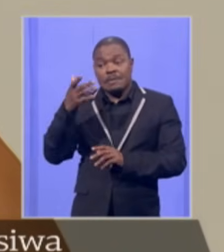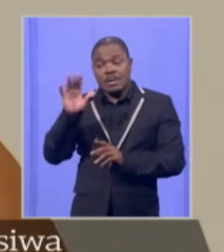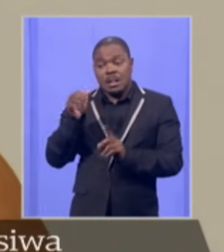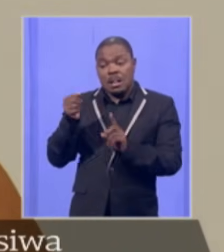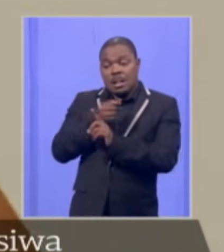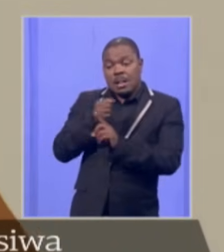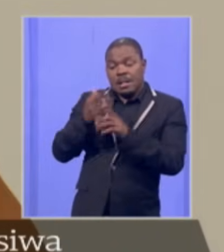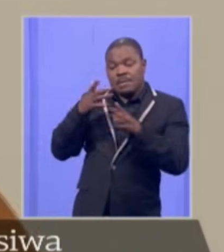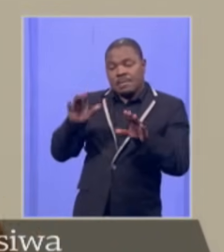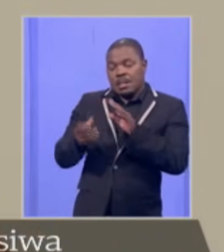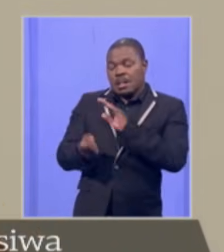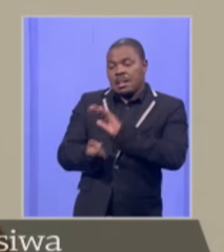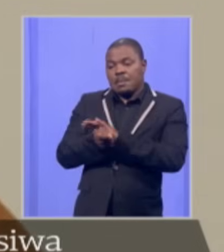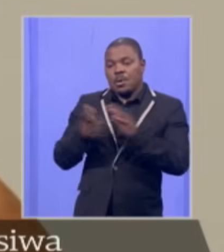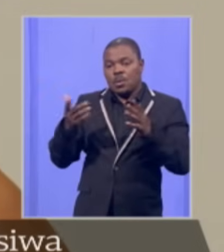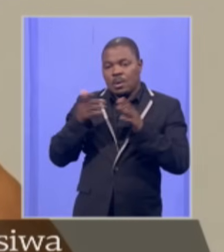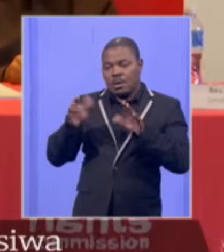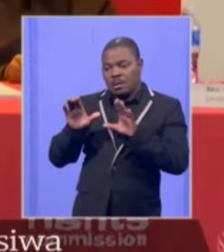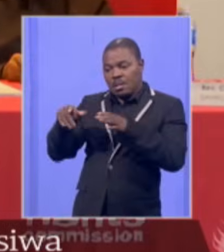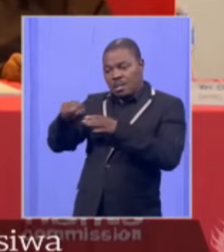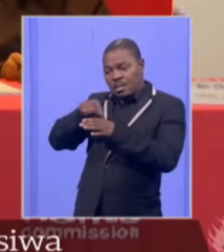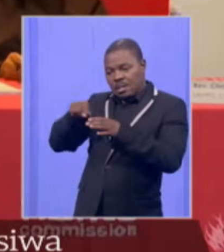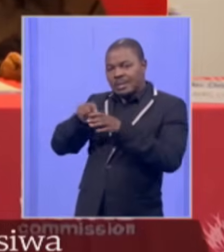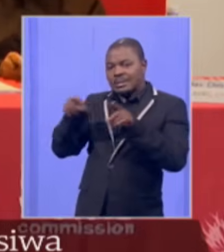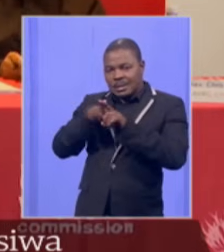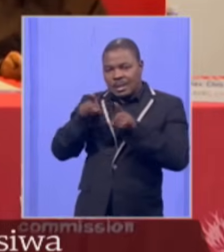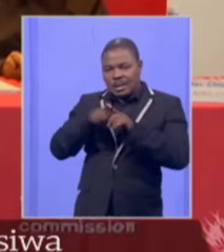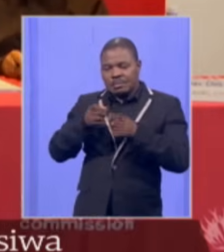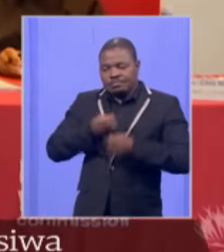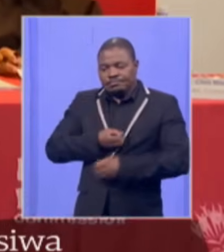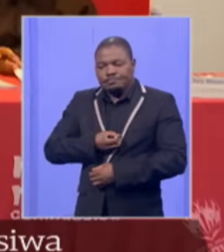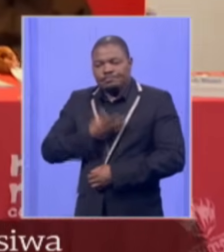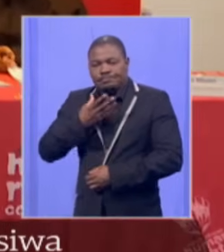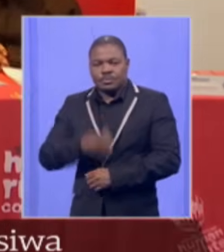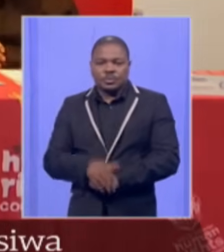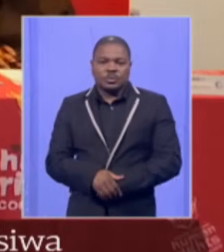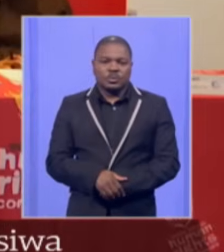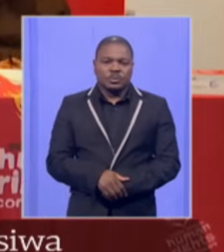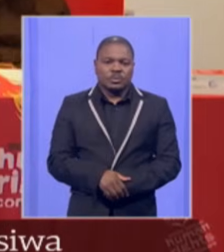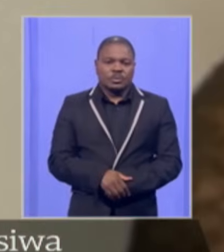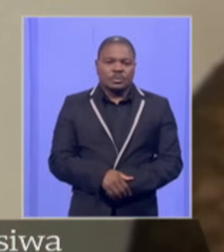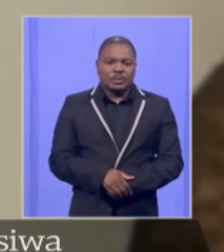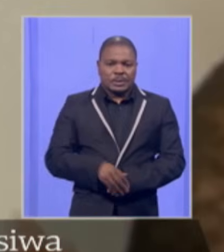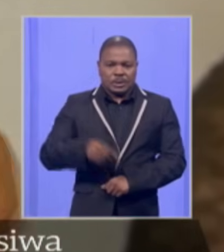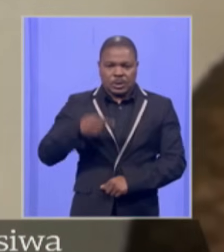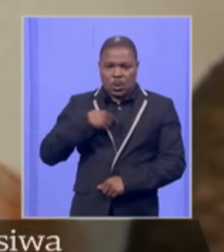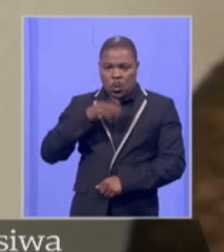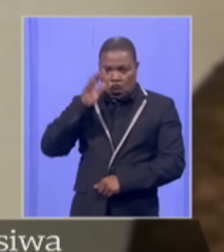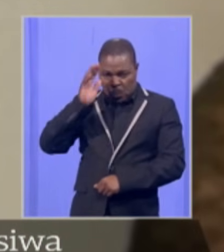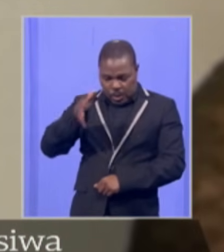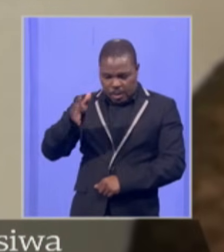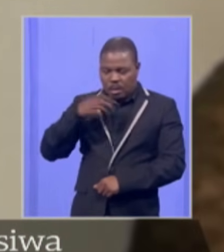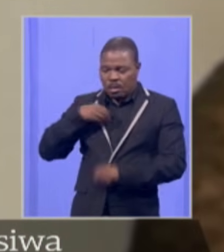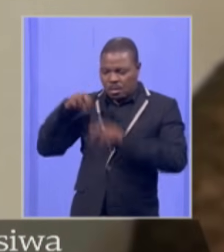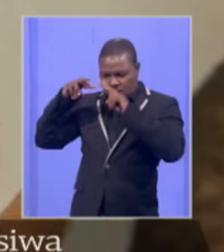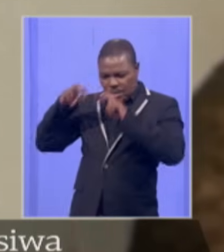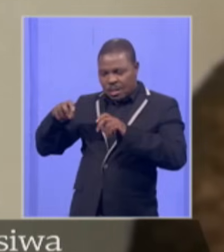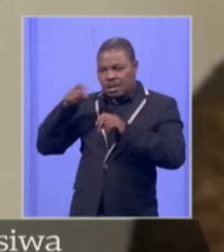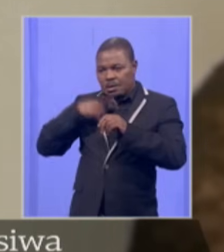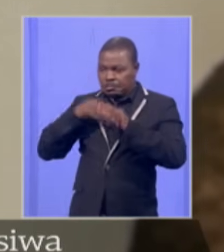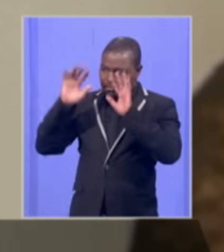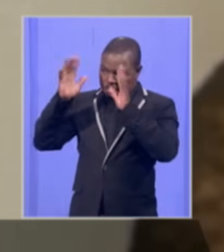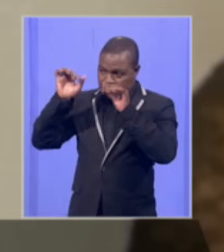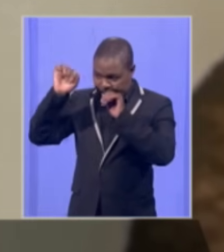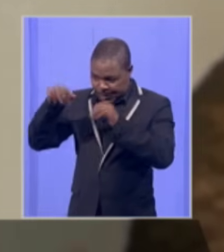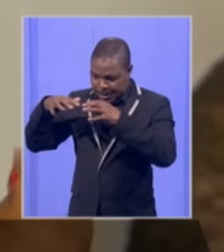ya bong mo lekaleng la bodumedi le ena o kgwela ka tlhaga. Yes, you're going to have an inquiry. I applaud you for saying you're going to